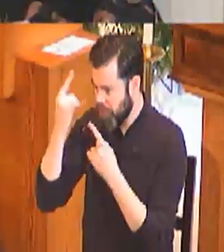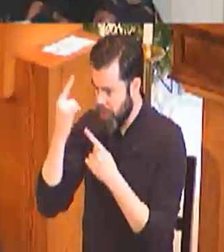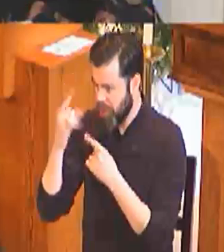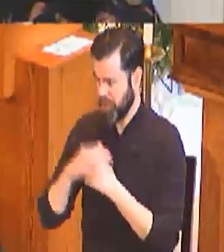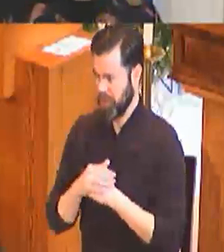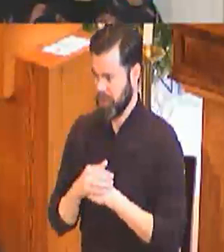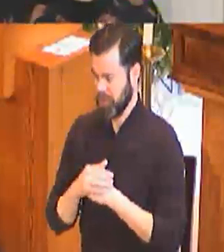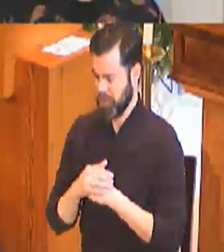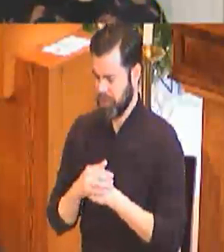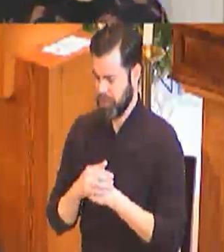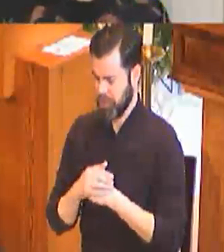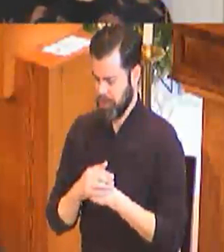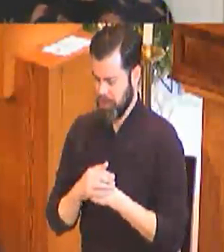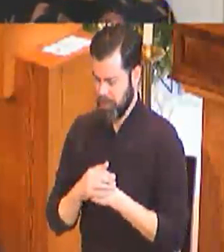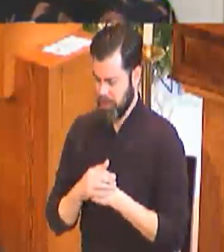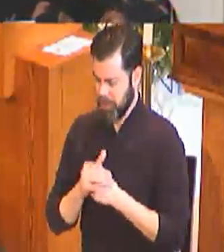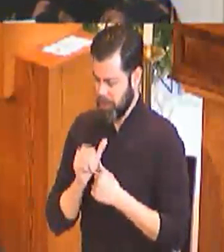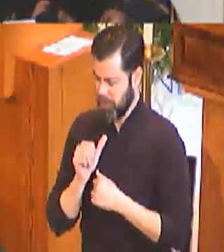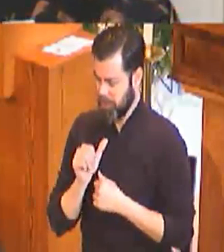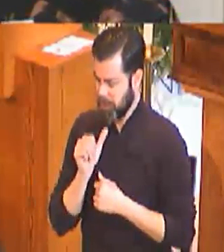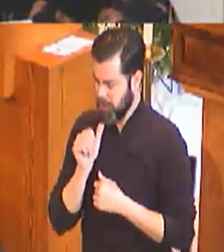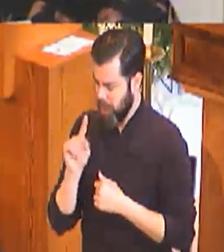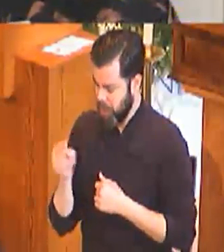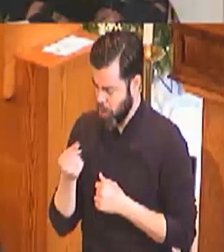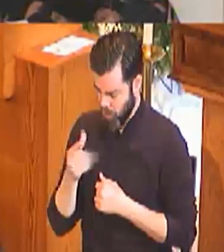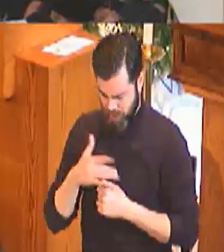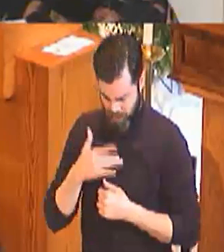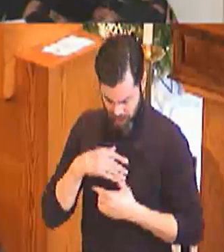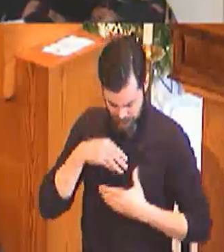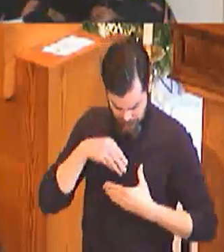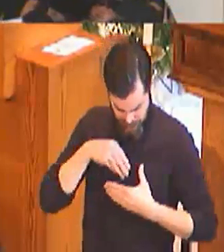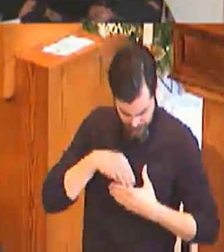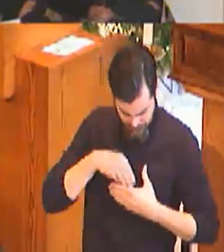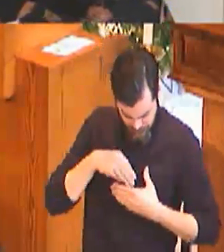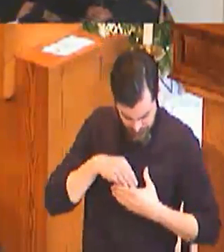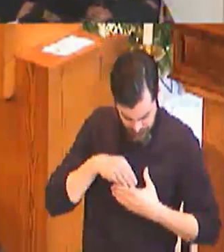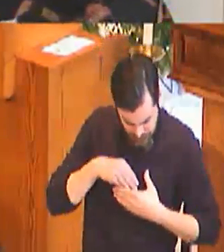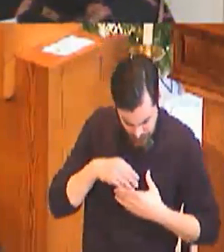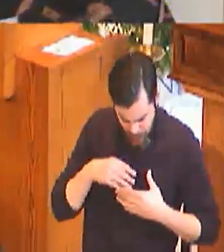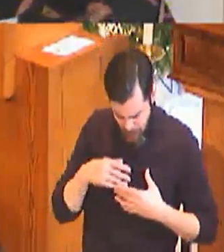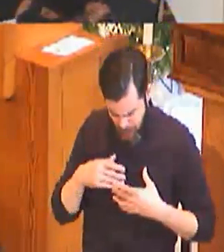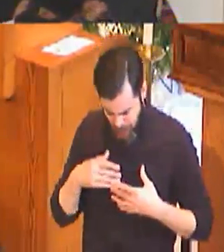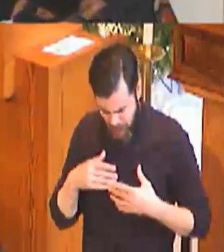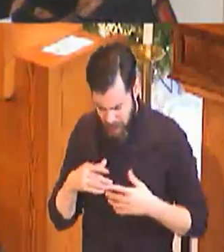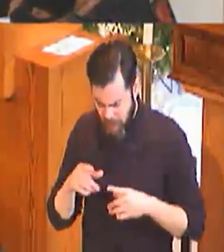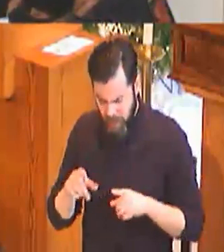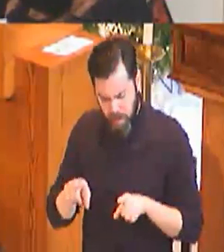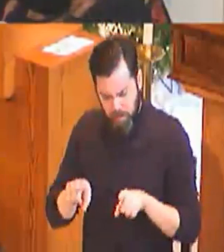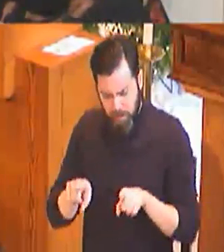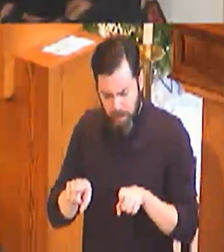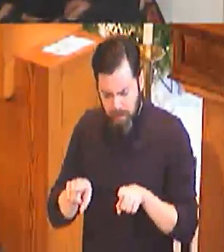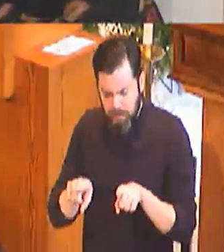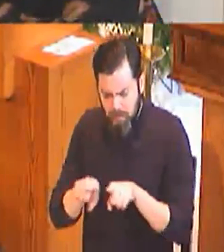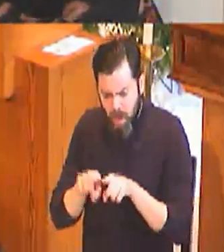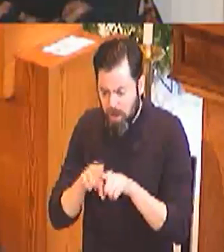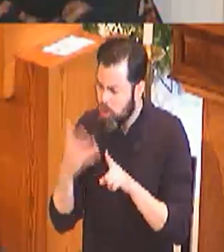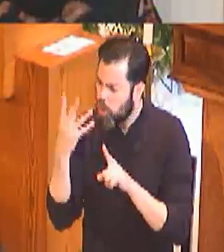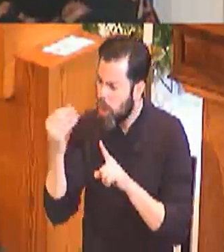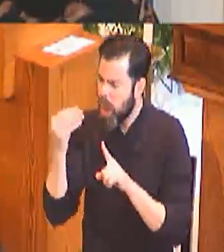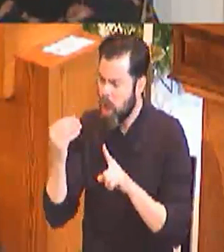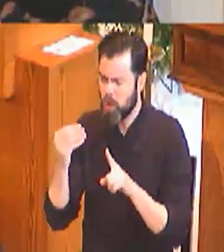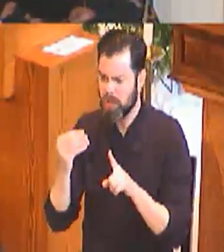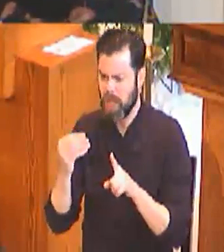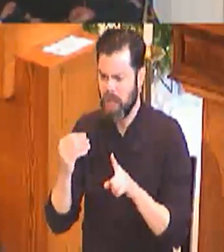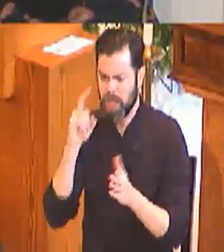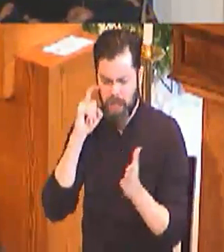my internal feelings. I seem to have a limited tolerance for my life going well in general. When